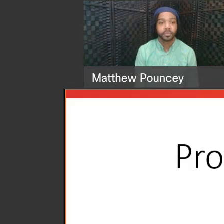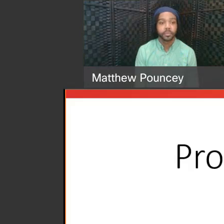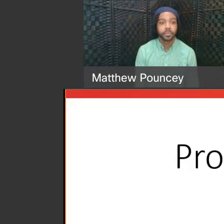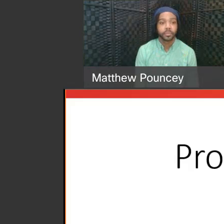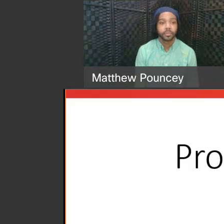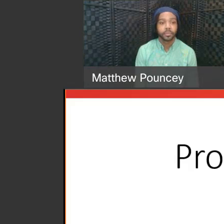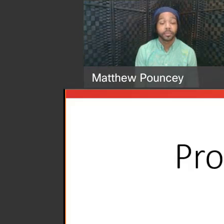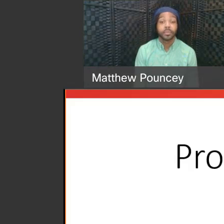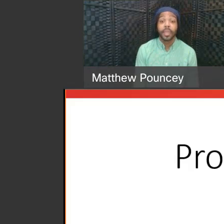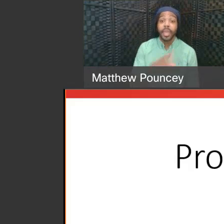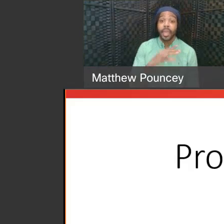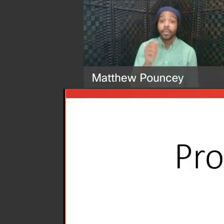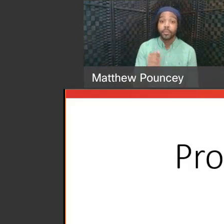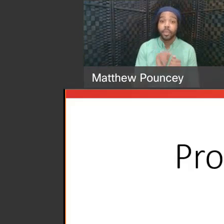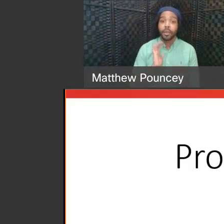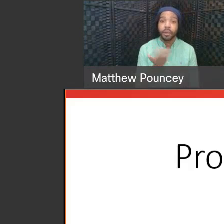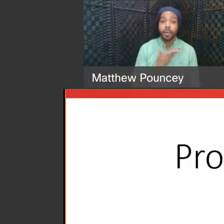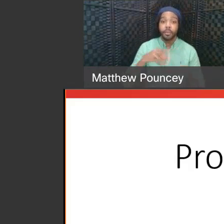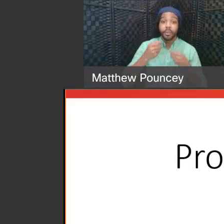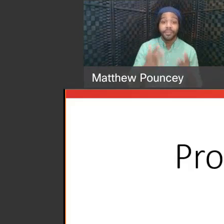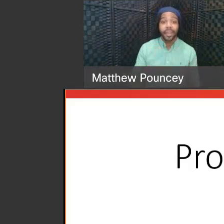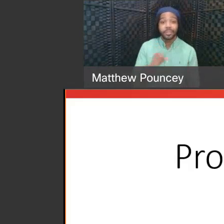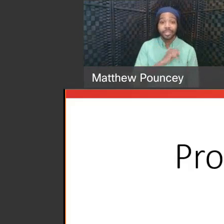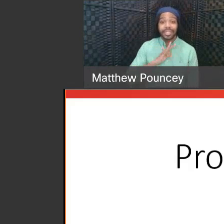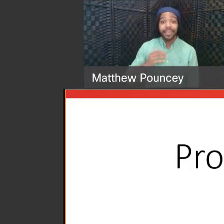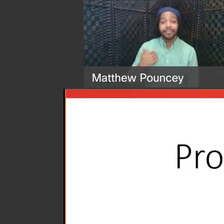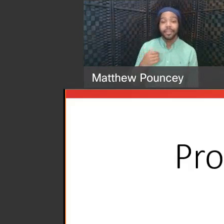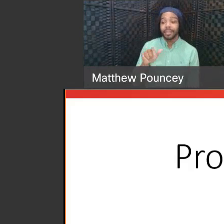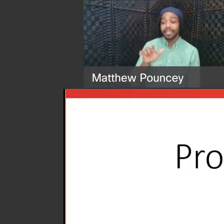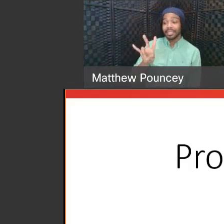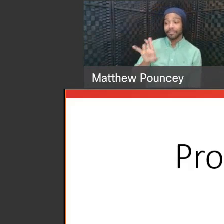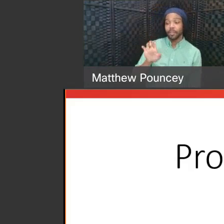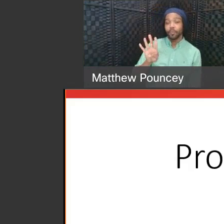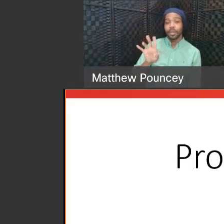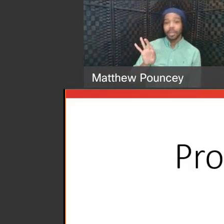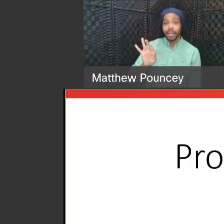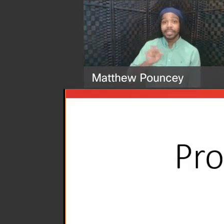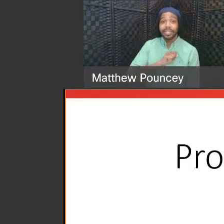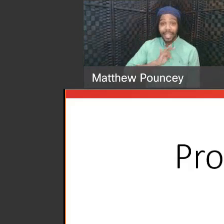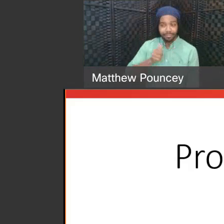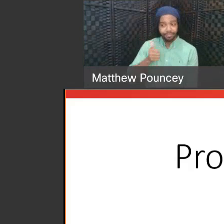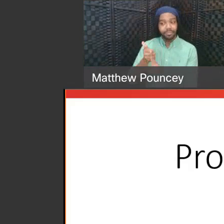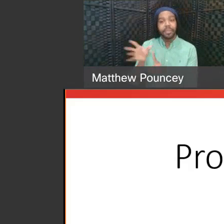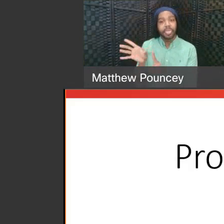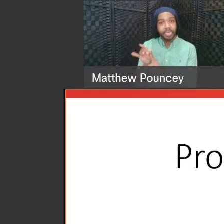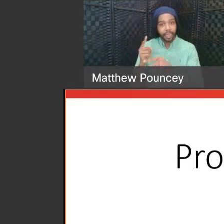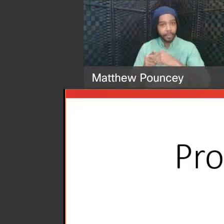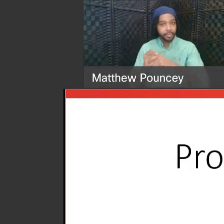And among our provider staff, we have had 749 provider staff who've tested positive for